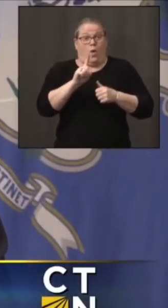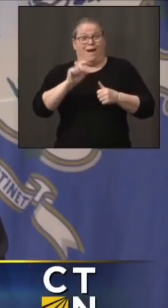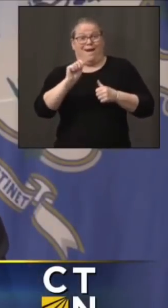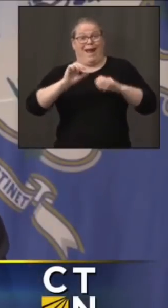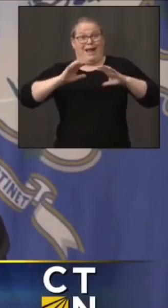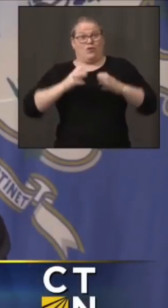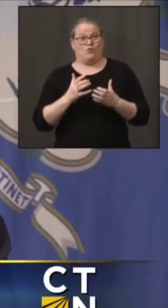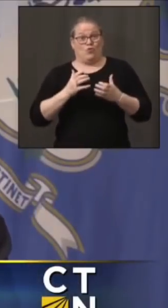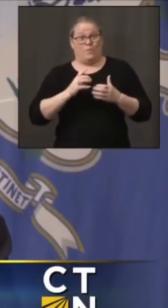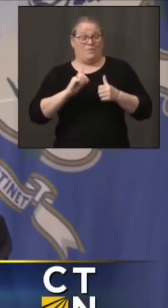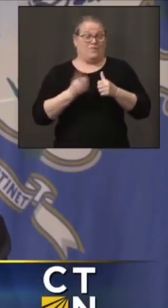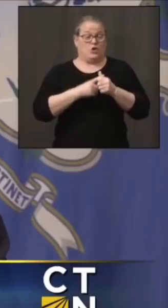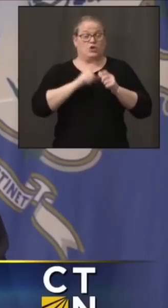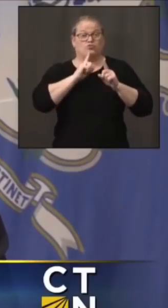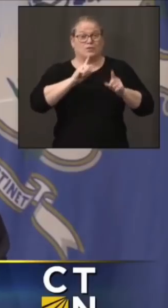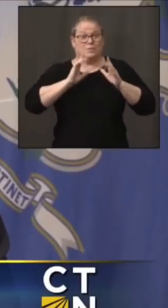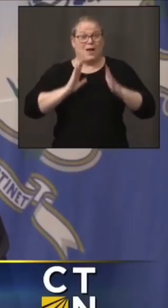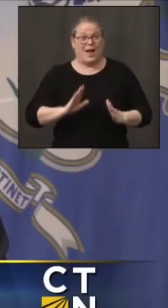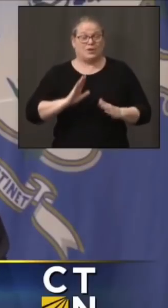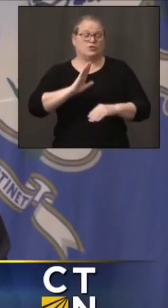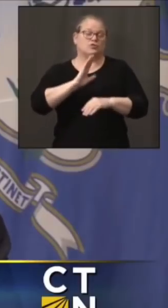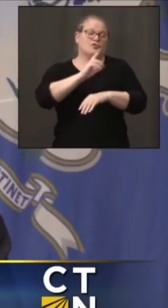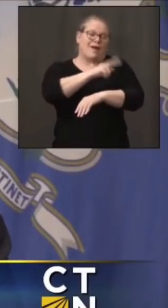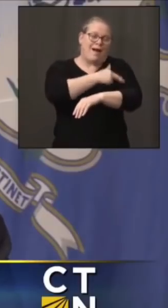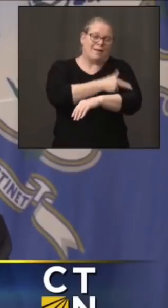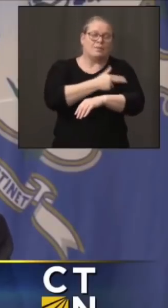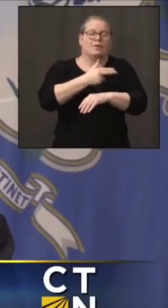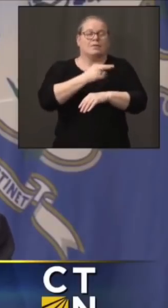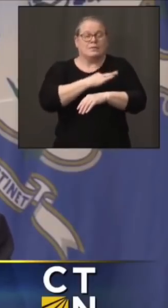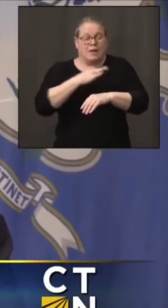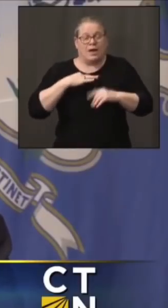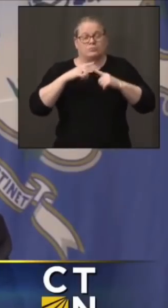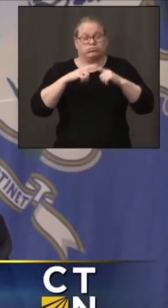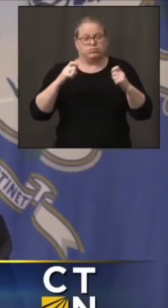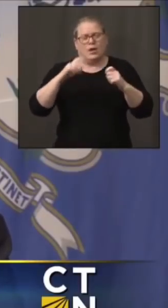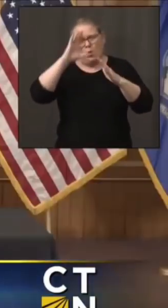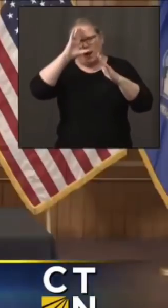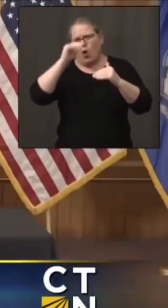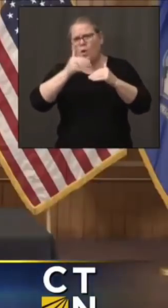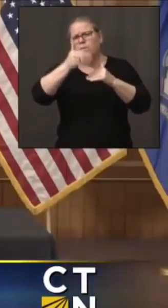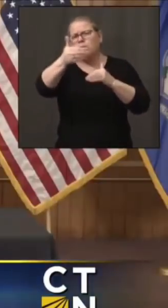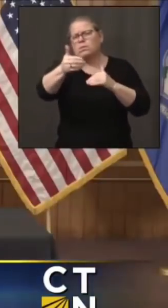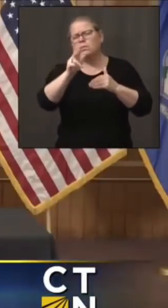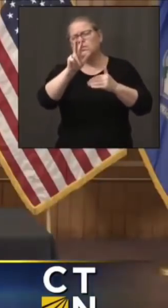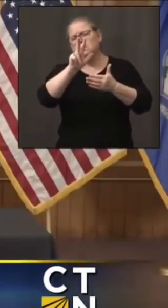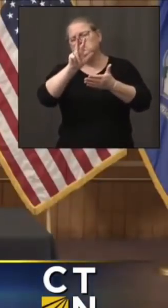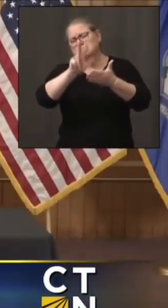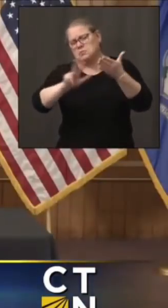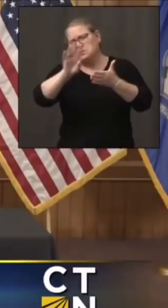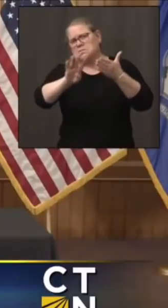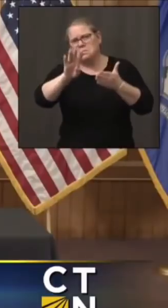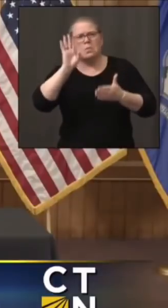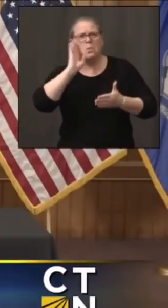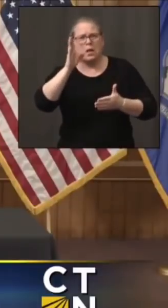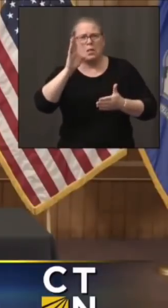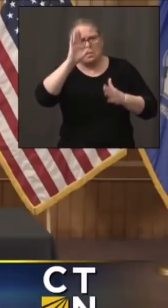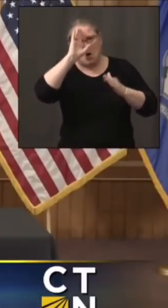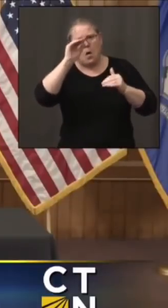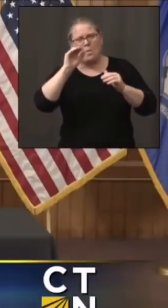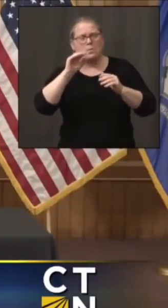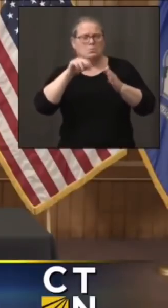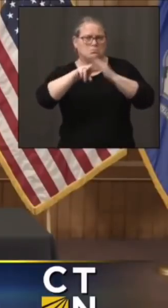team. We ought to have that going within the next 2 to 3 weeks. And have you set benchmarks for the number of people you want to